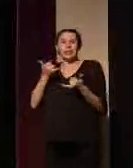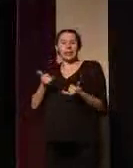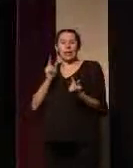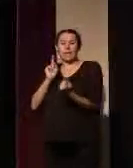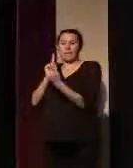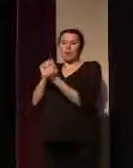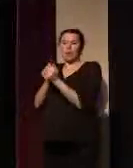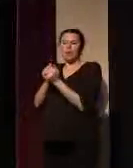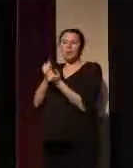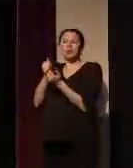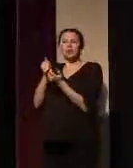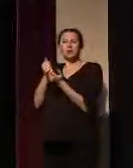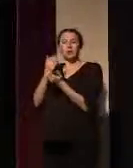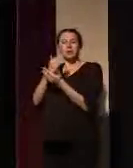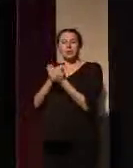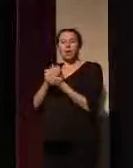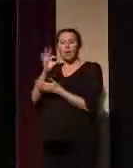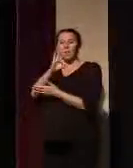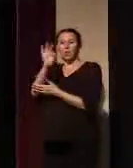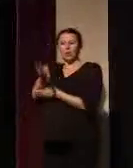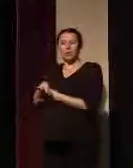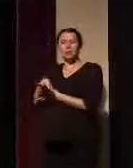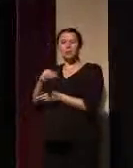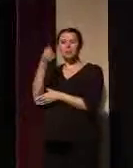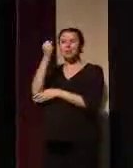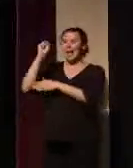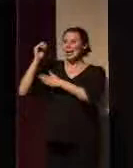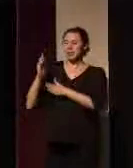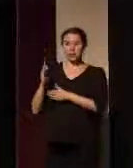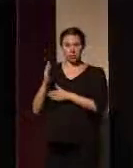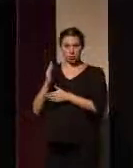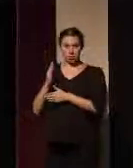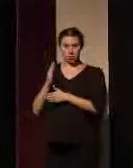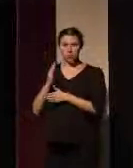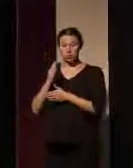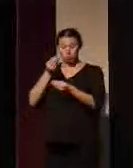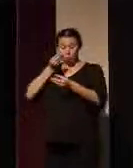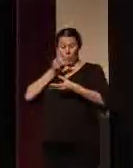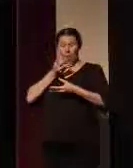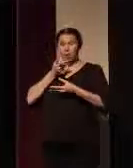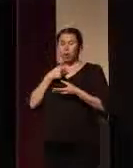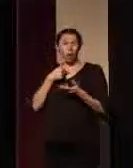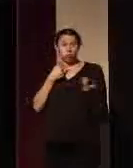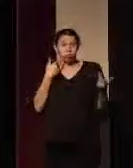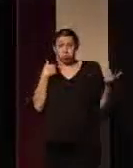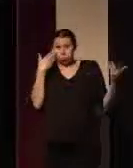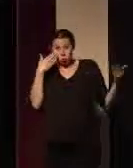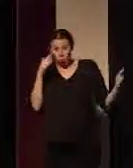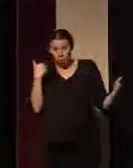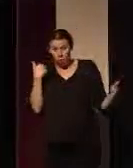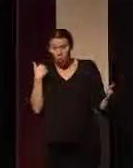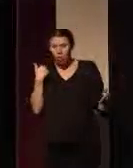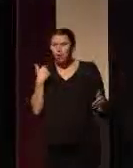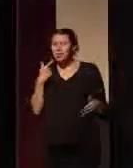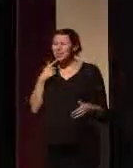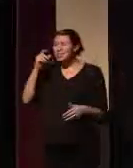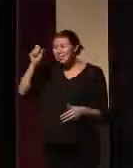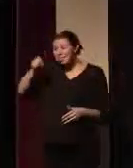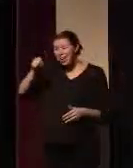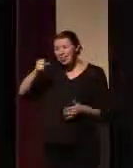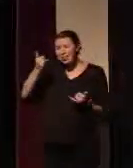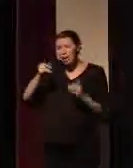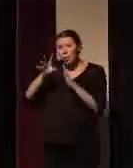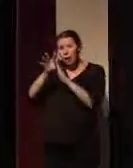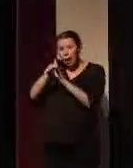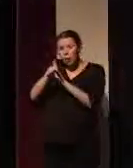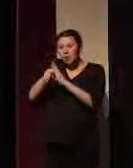the Ferguson activists who told me, and this was news to me, that although there are cameras now that